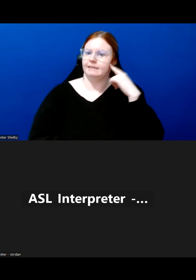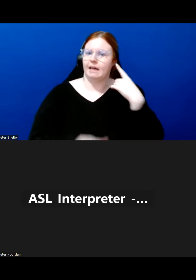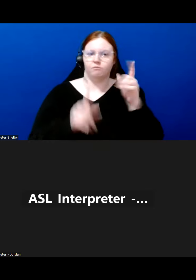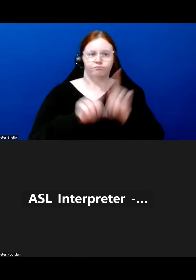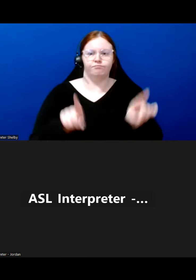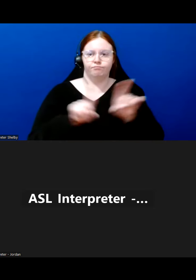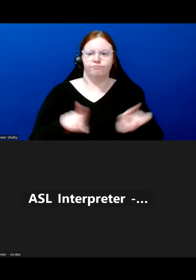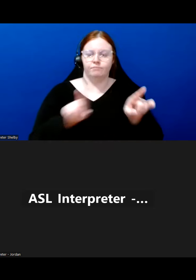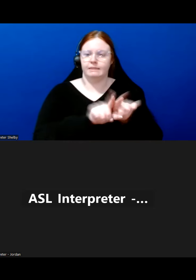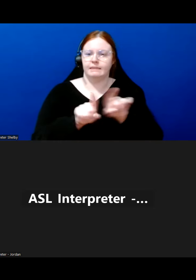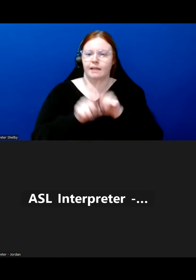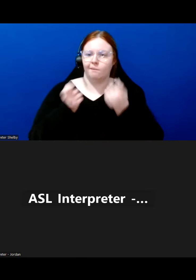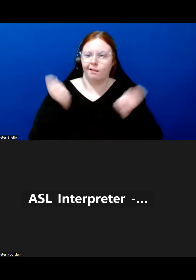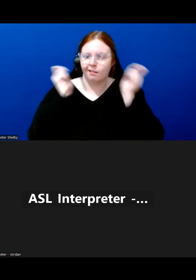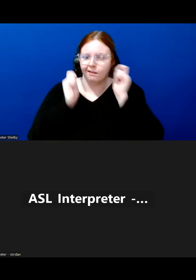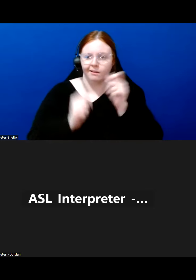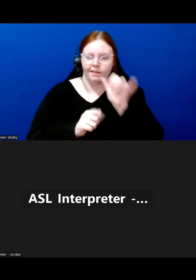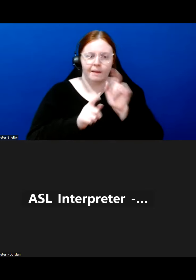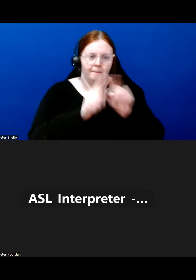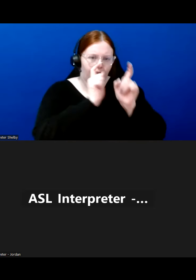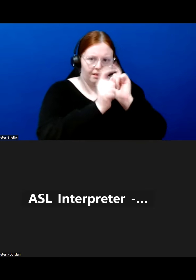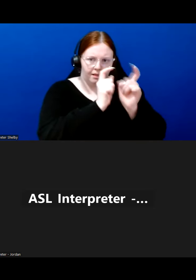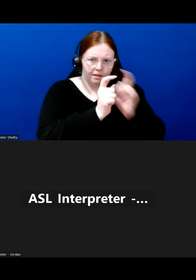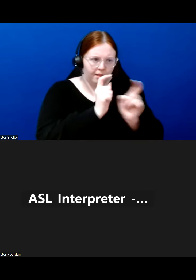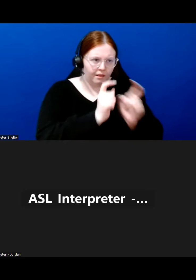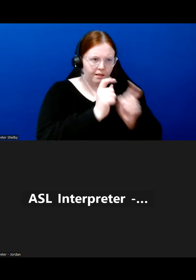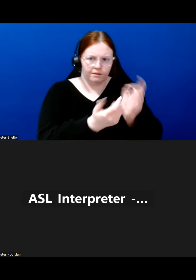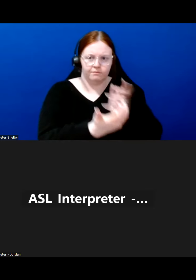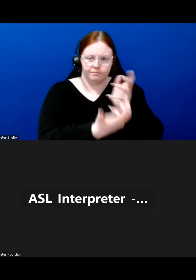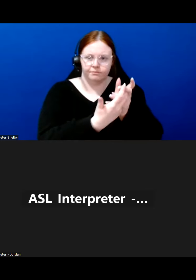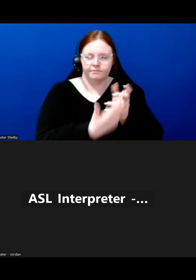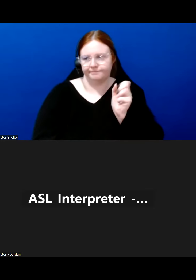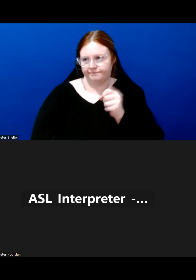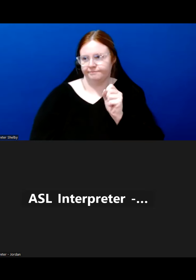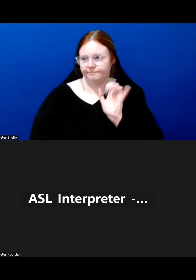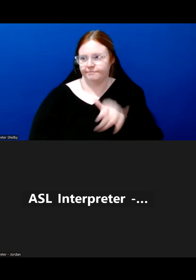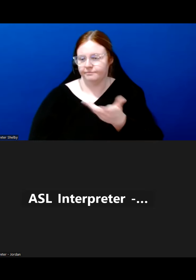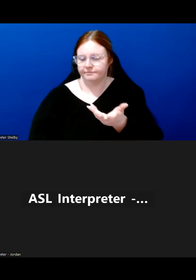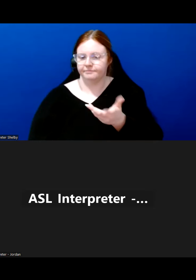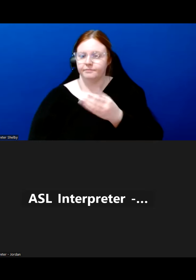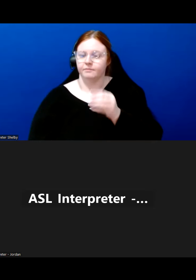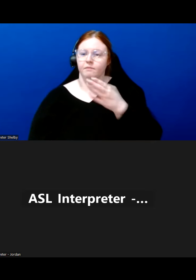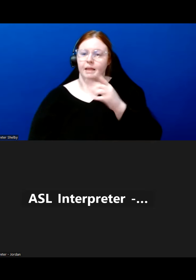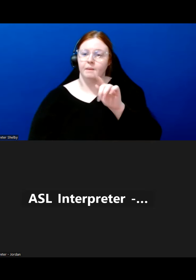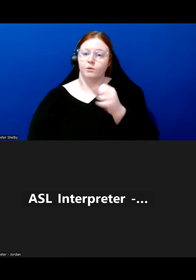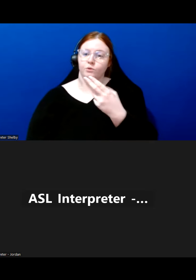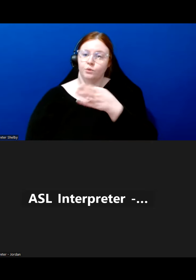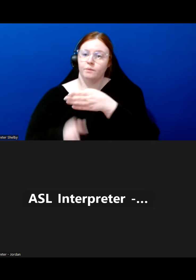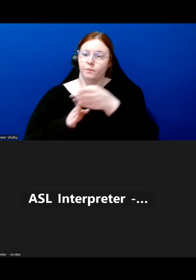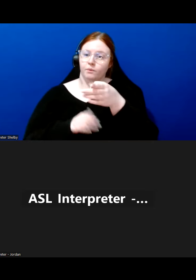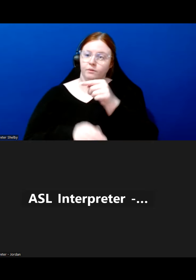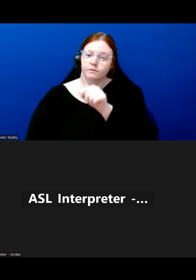regular headphones. it's It's tuned that for your. customized sound. Yeah. Yeah. Yeah. And the Bluetooth side of it as well is